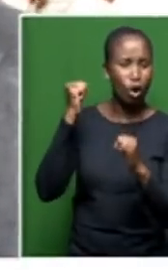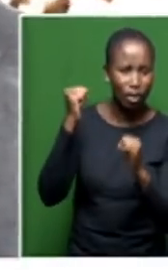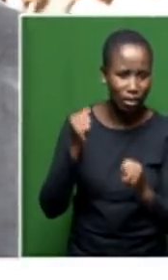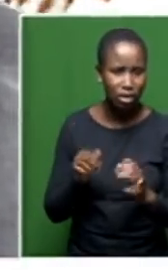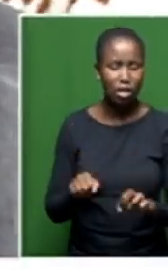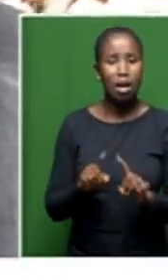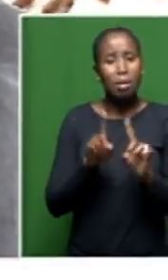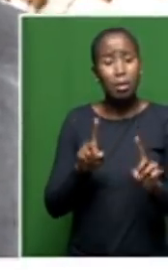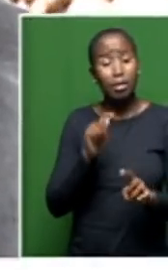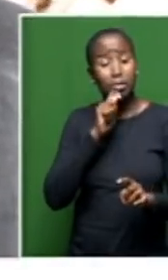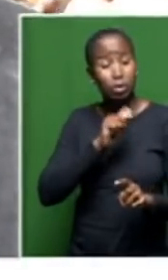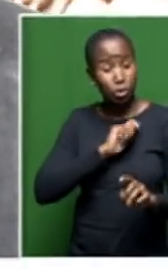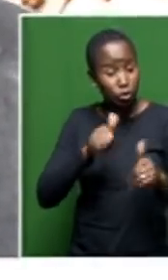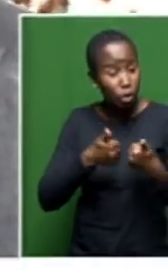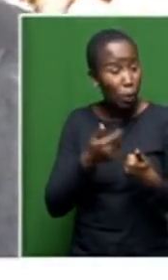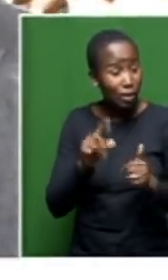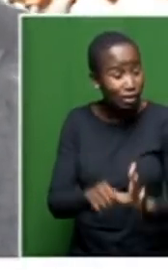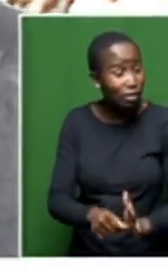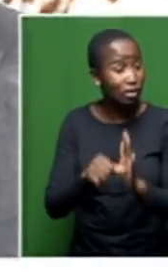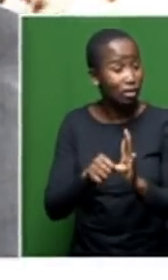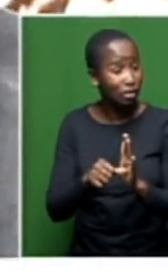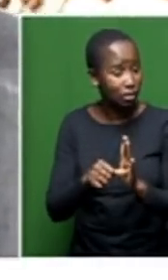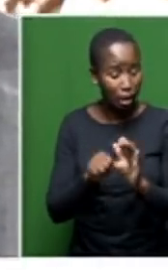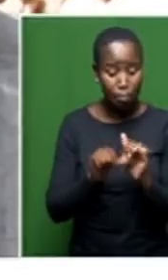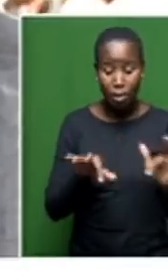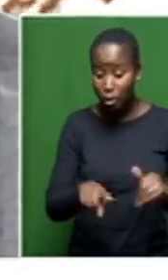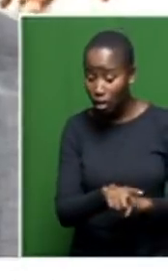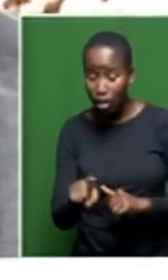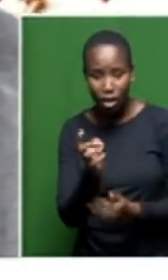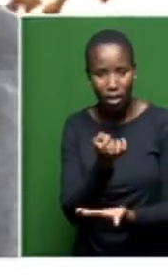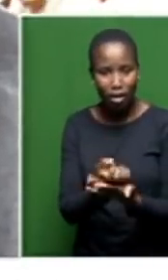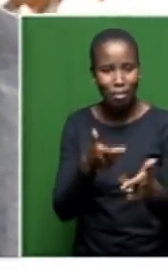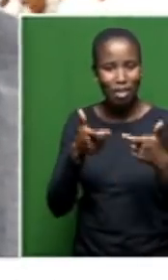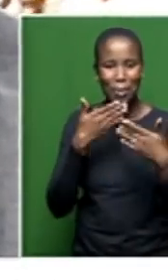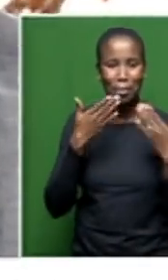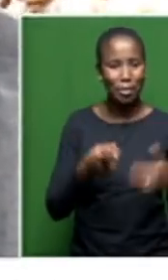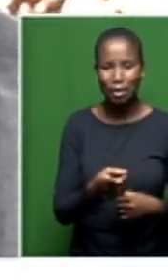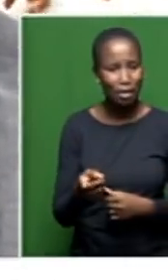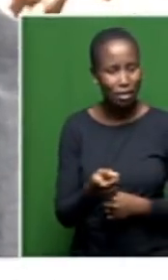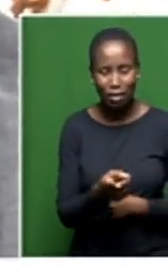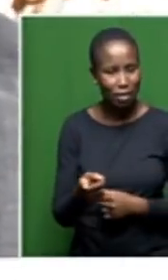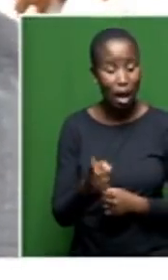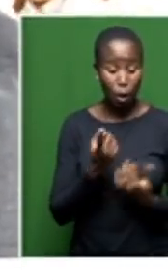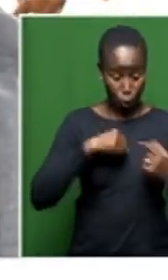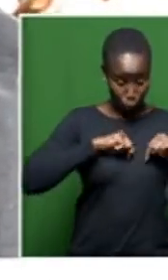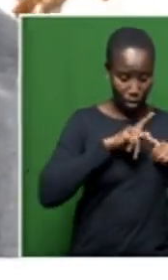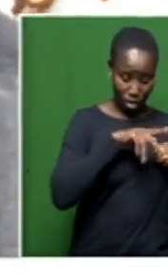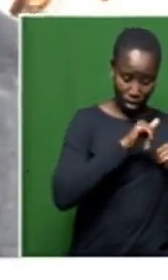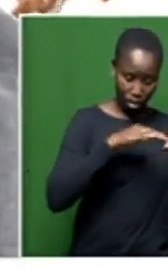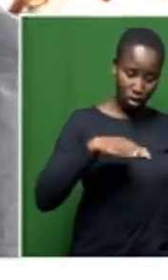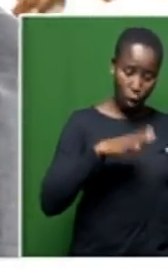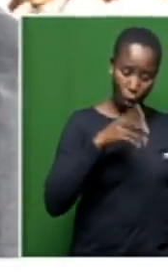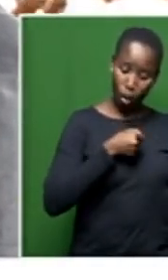are the underlying factors? The underlying factor is that Africans are not in charge of the economy of this country. And as a PAC, we continue to advocate that